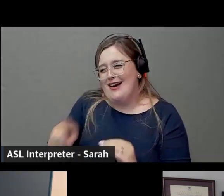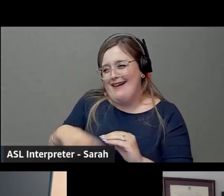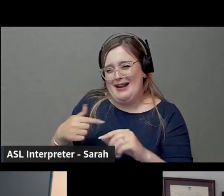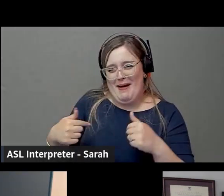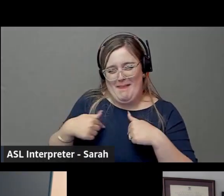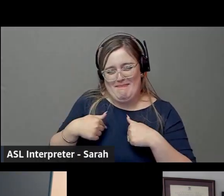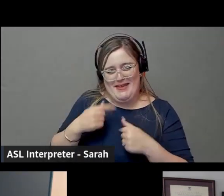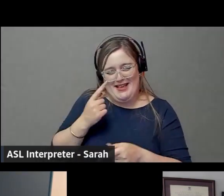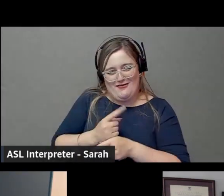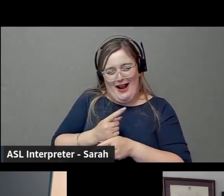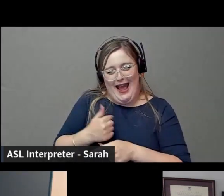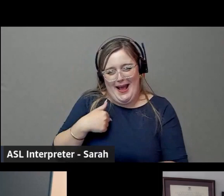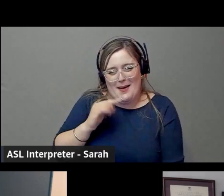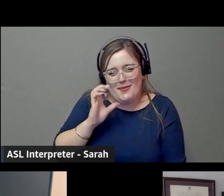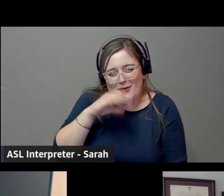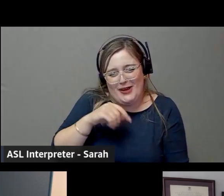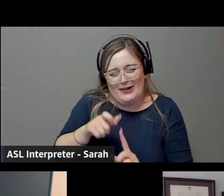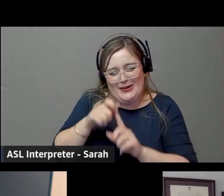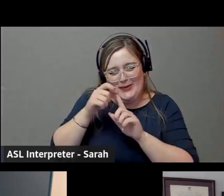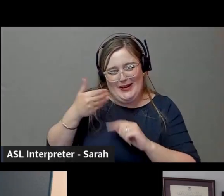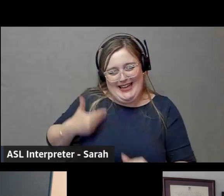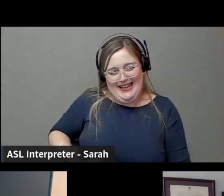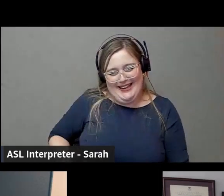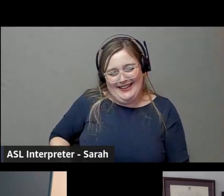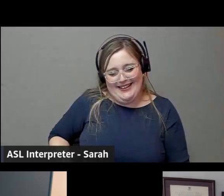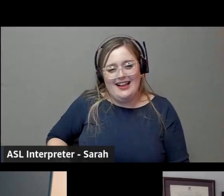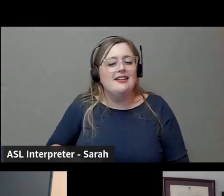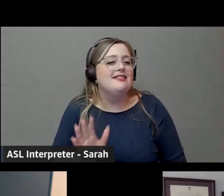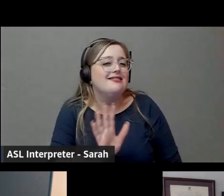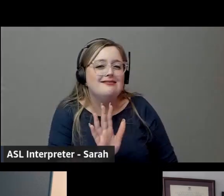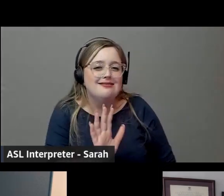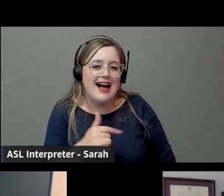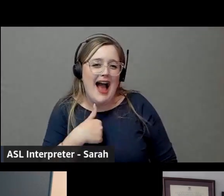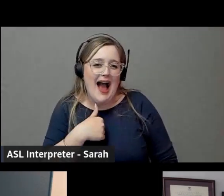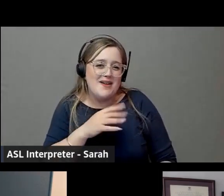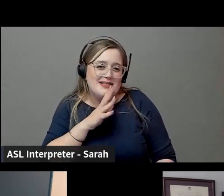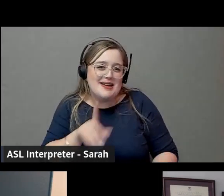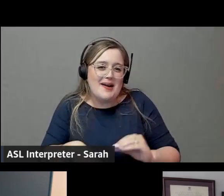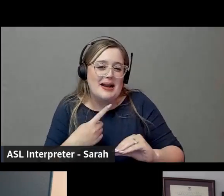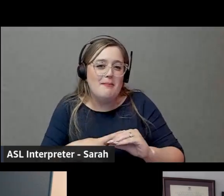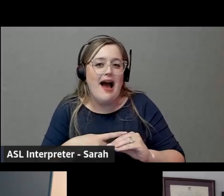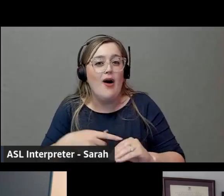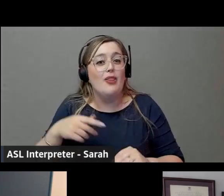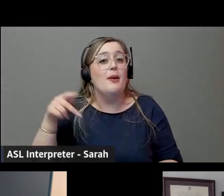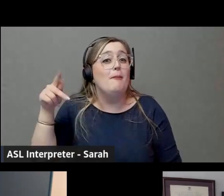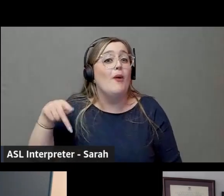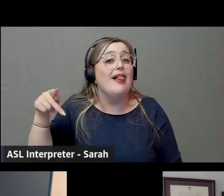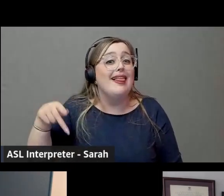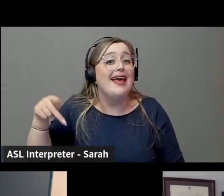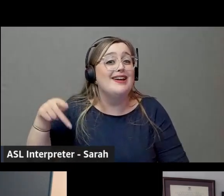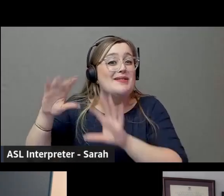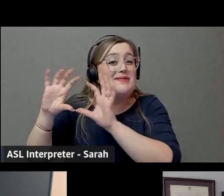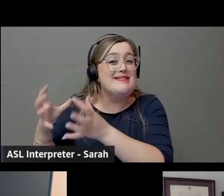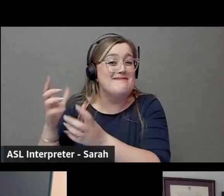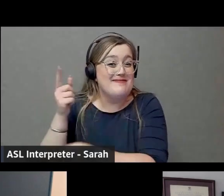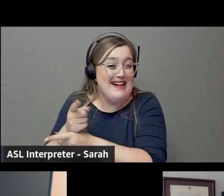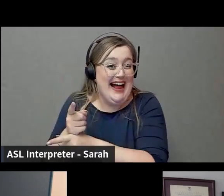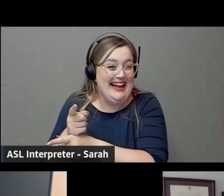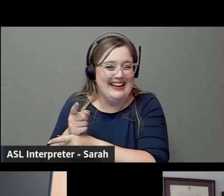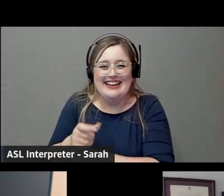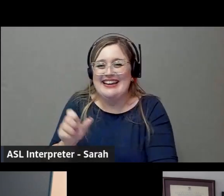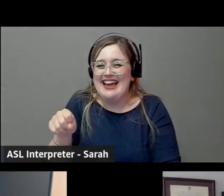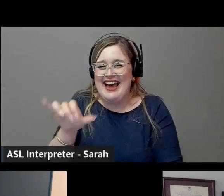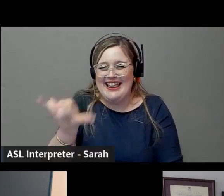and unique. Well, I mean, I was talking about all of the Portland crew, right? Yeah, that's Anna